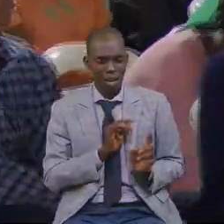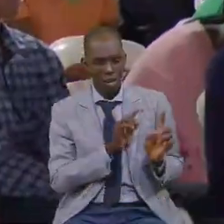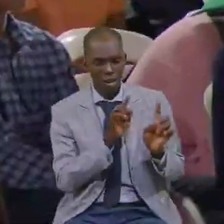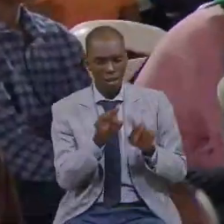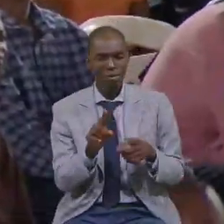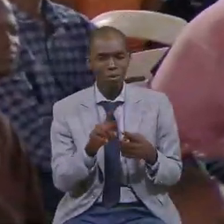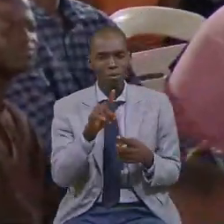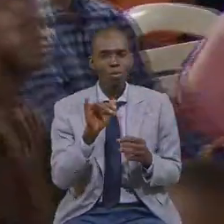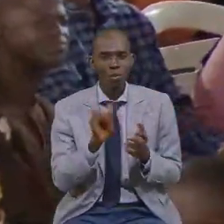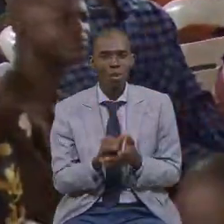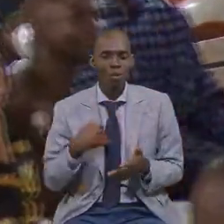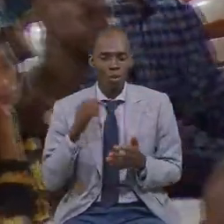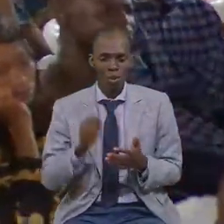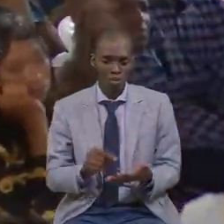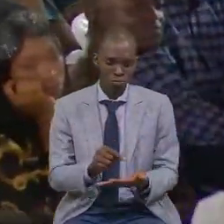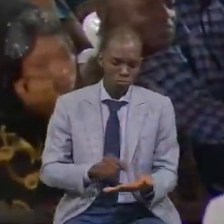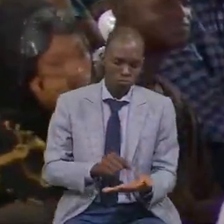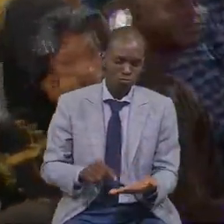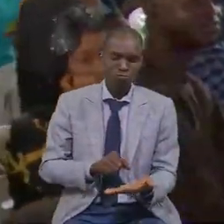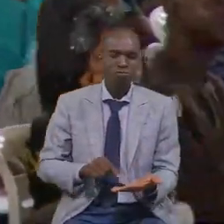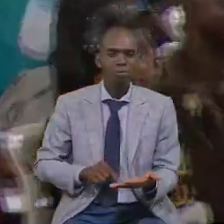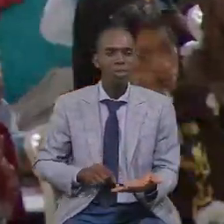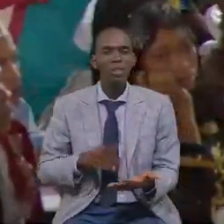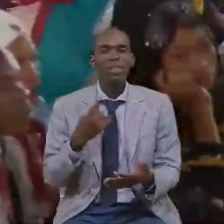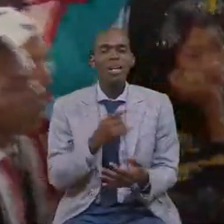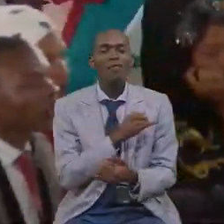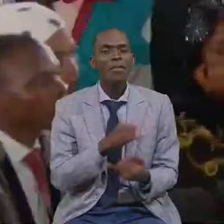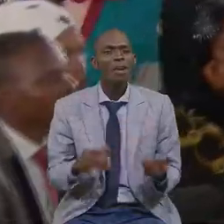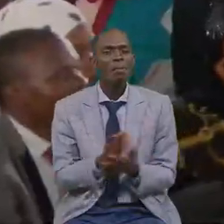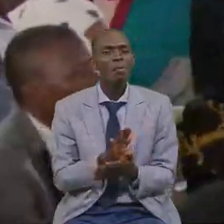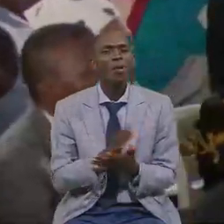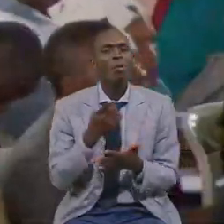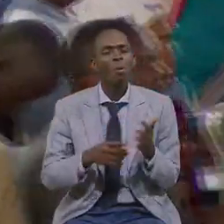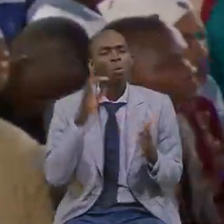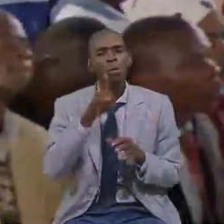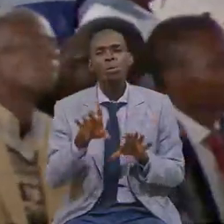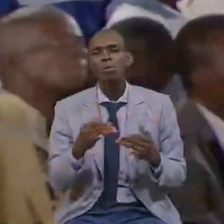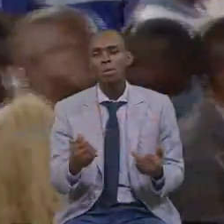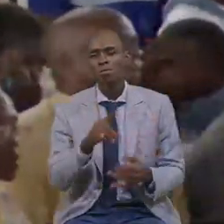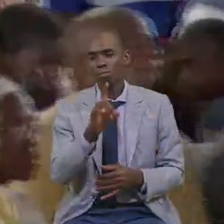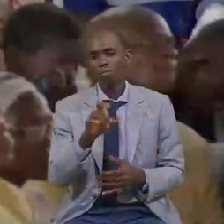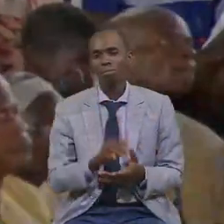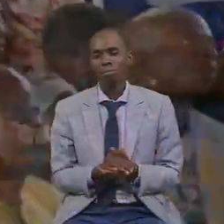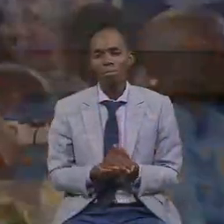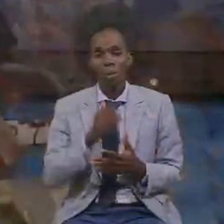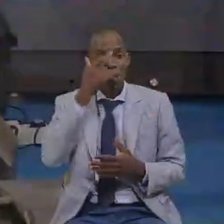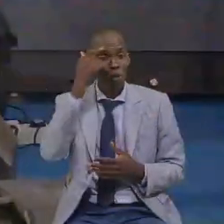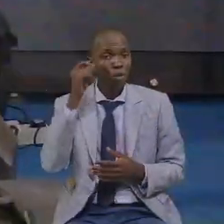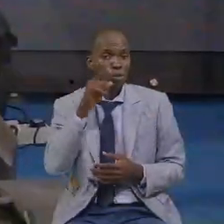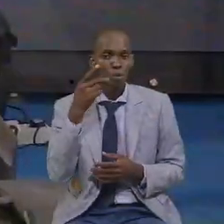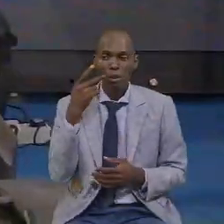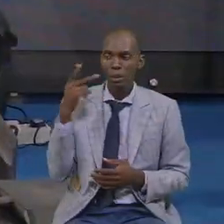sign the final paper. What are you going to do now? Because you see, that